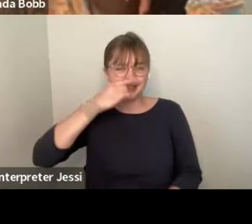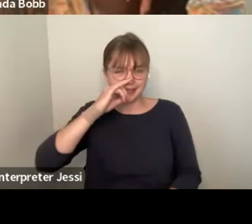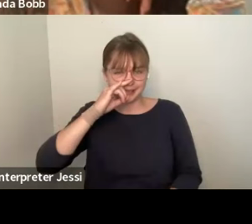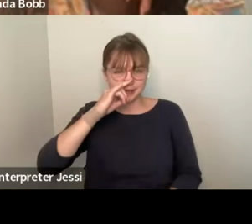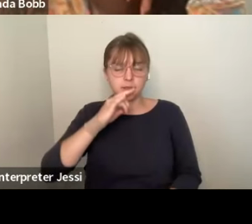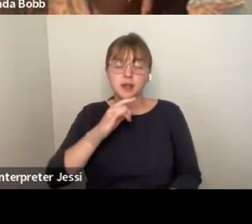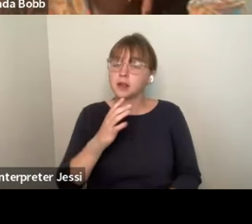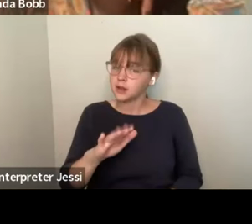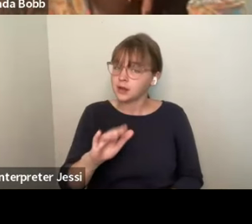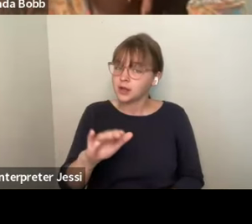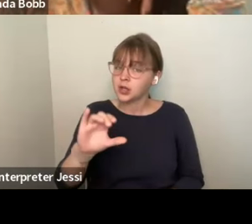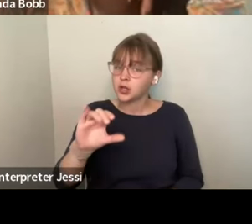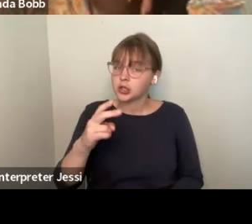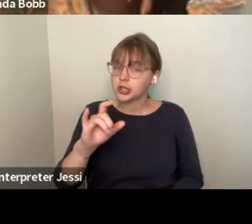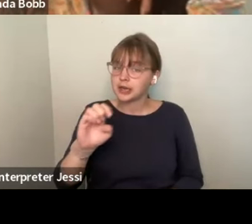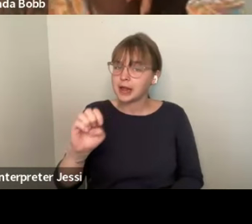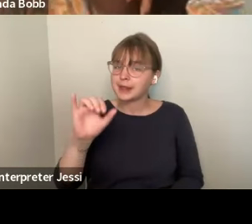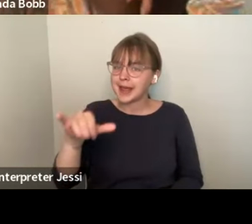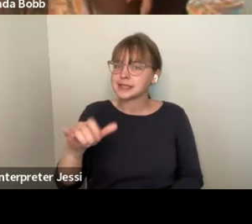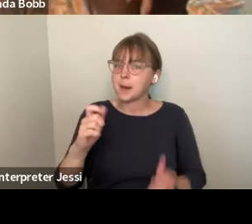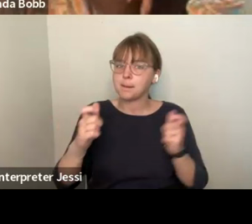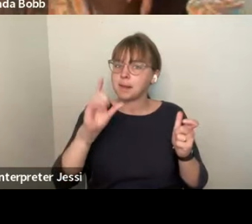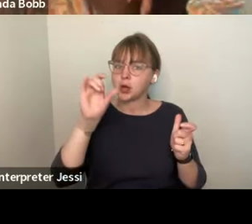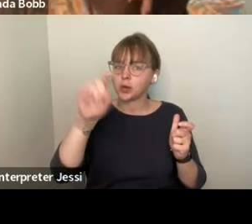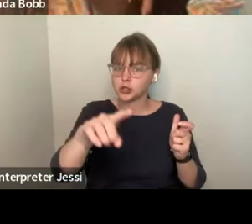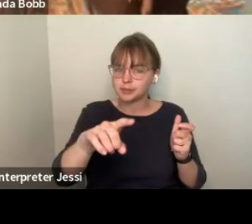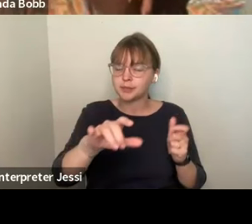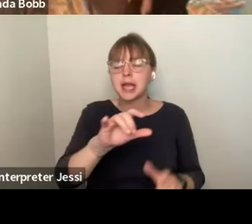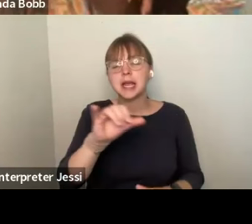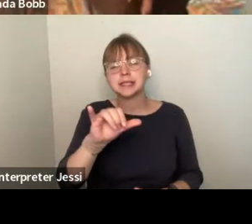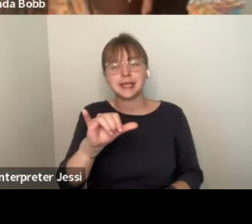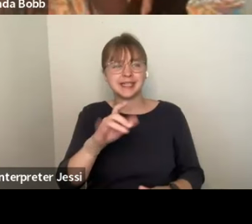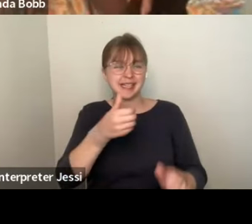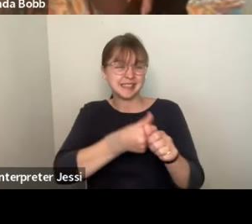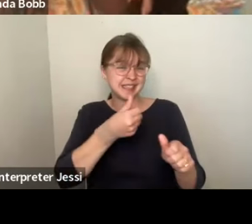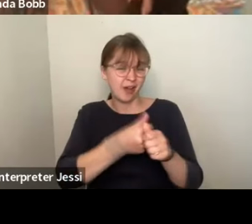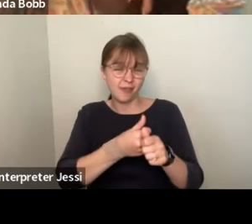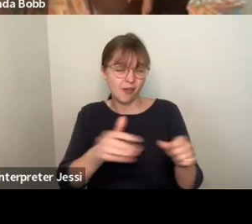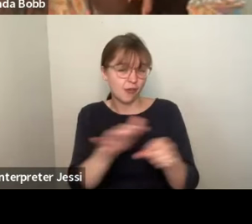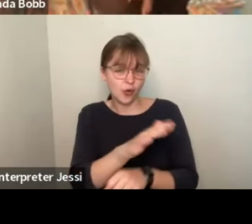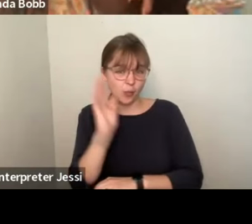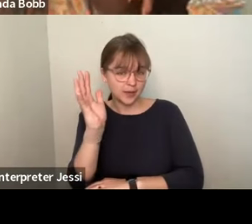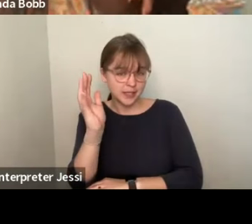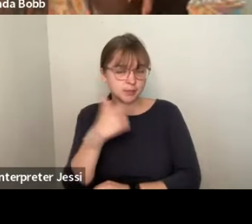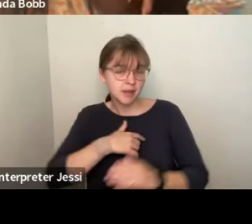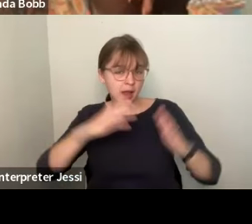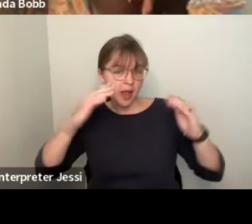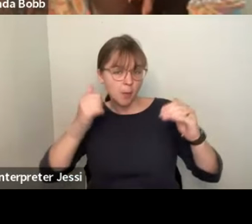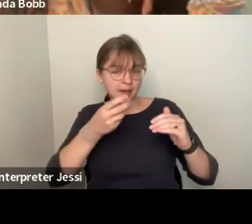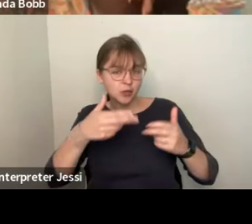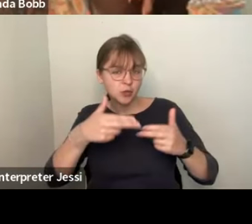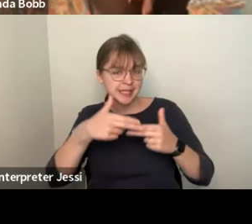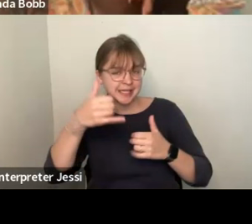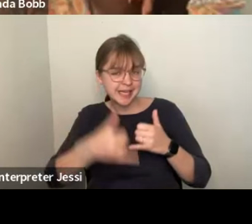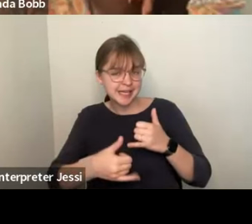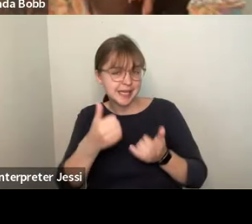one, and it's almost like a whole talk. I hope that some of the slides at the end helped, but